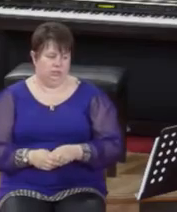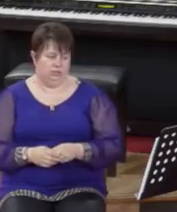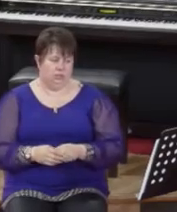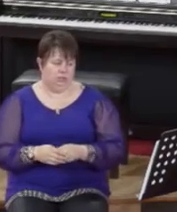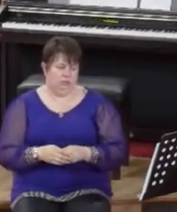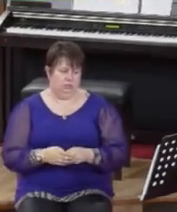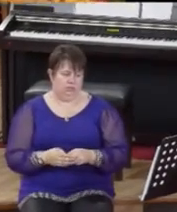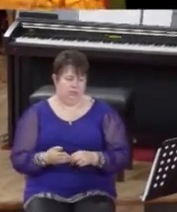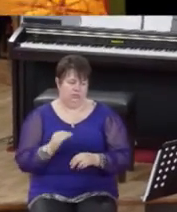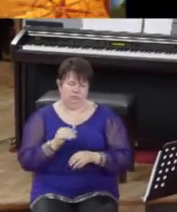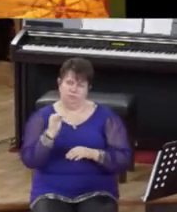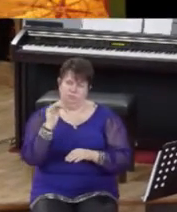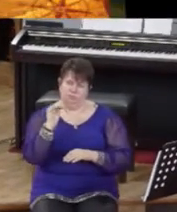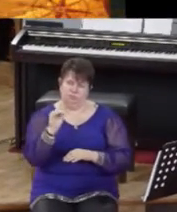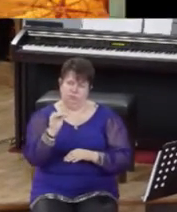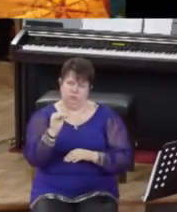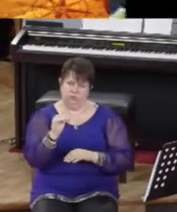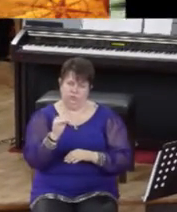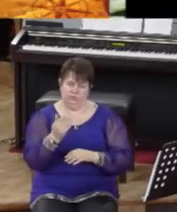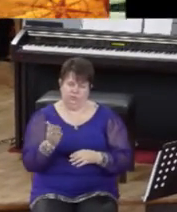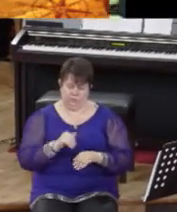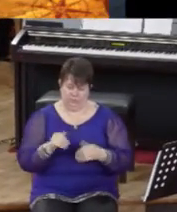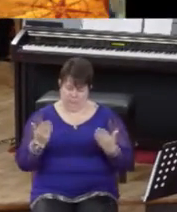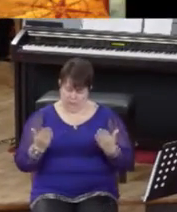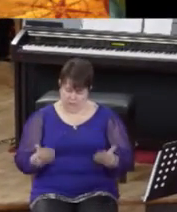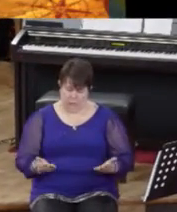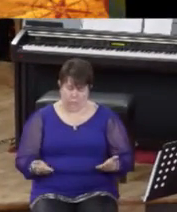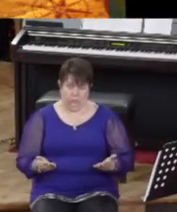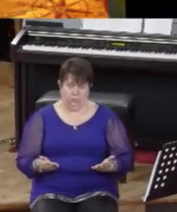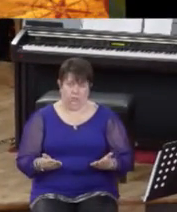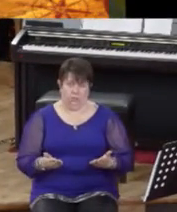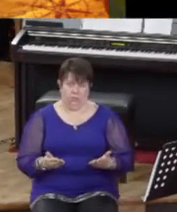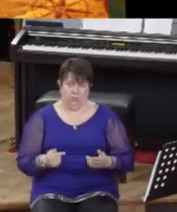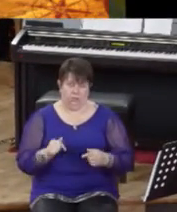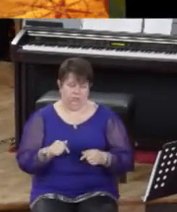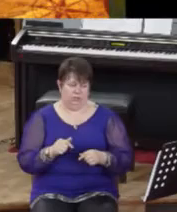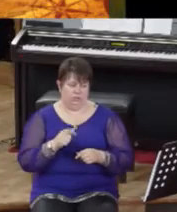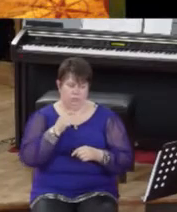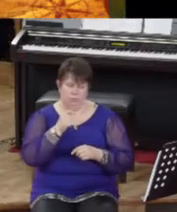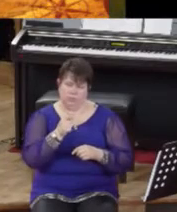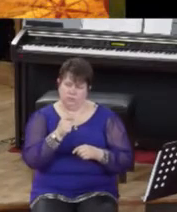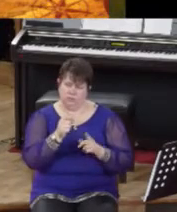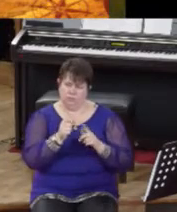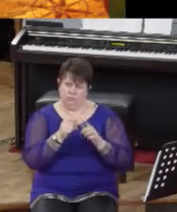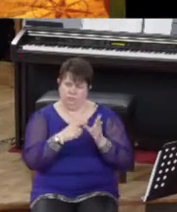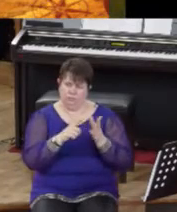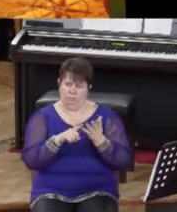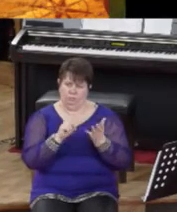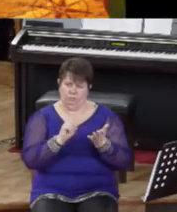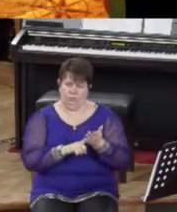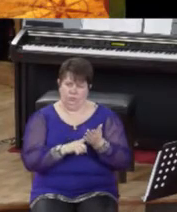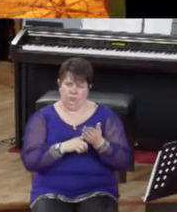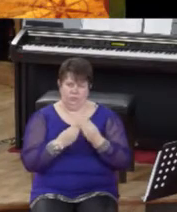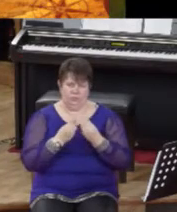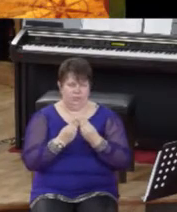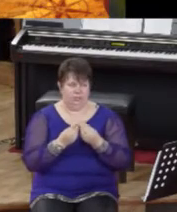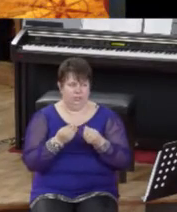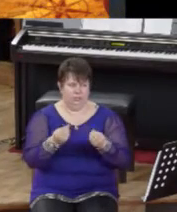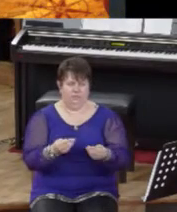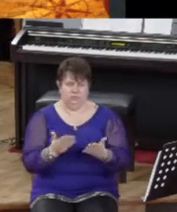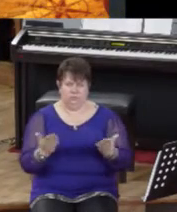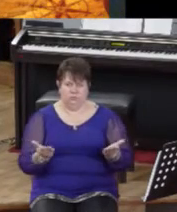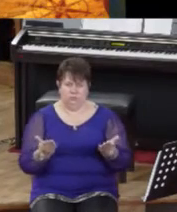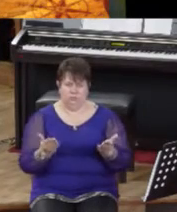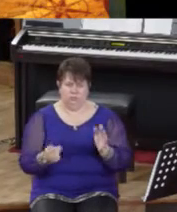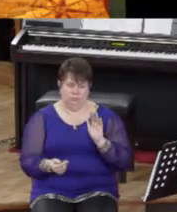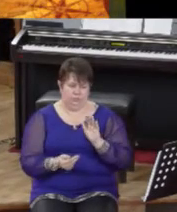future dimension, but also from a present tense, these words that Paul offers us today are absolutely